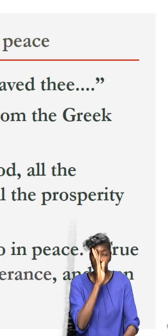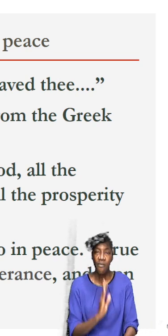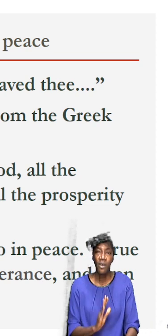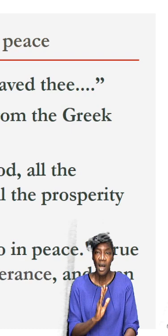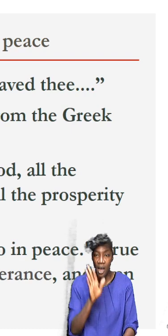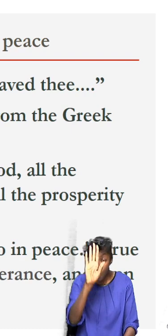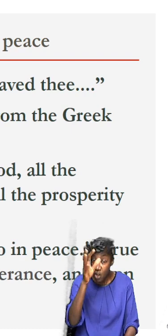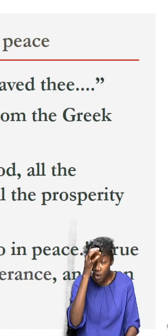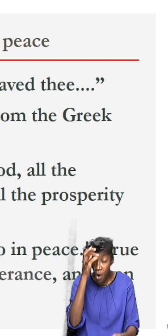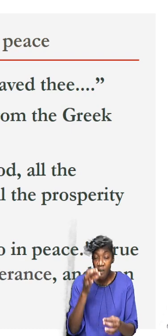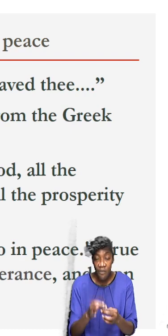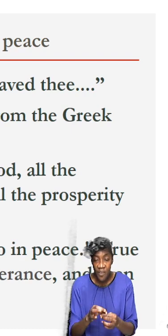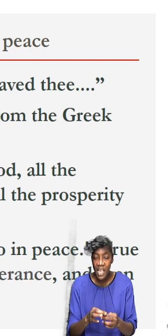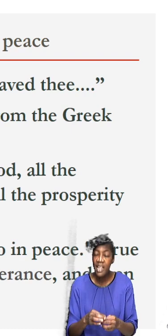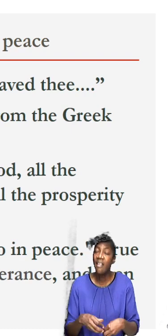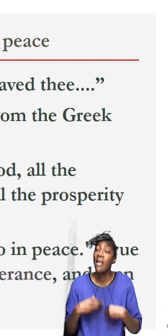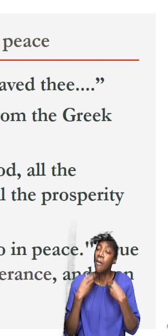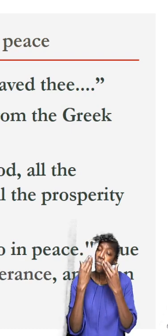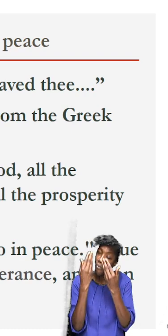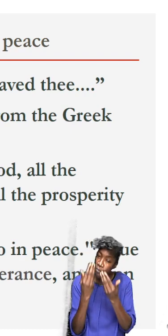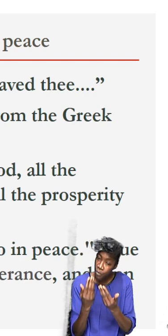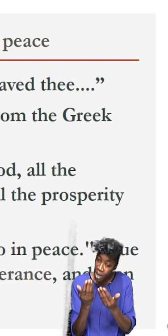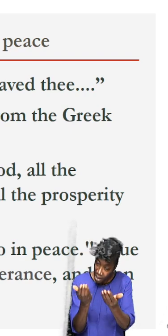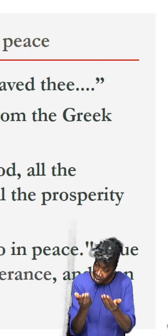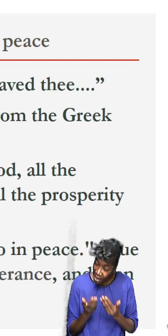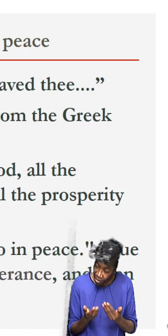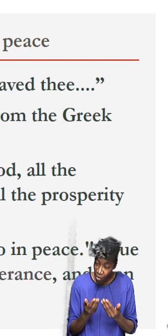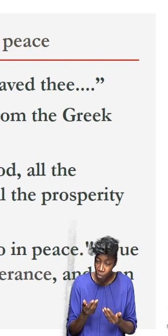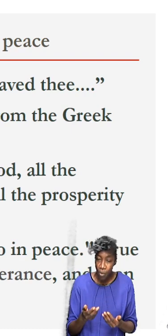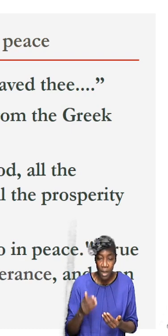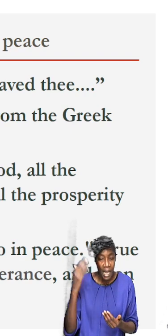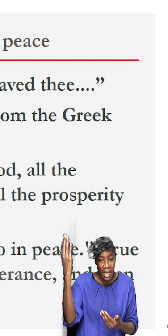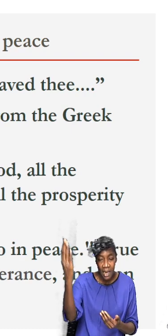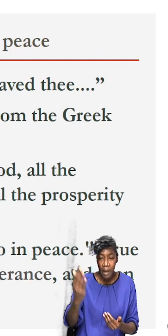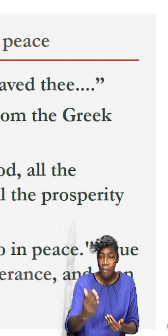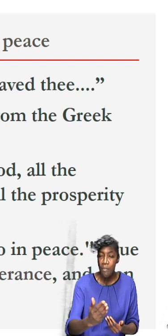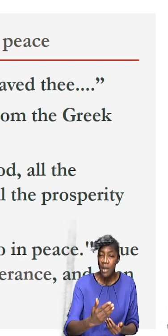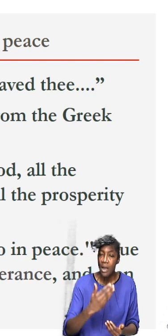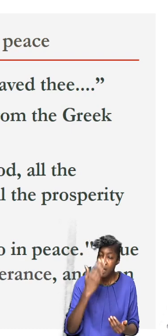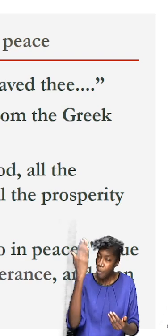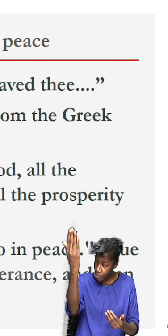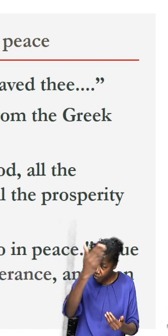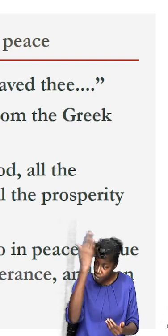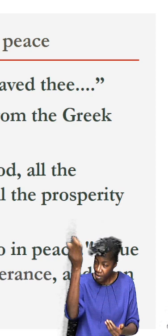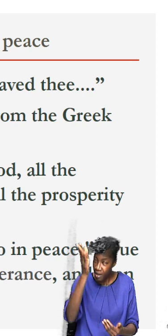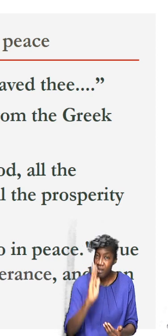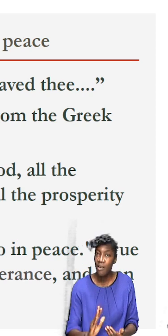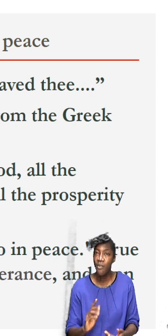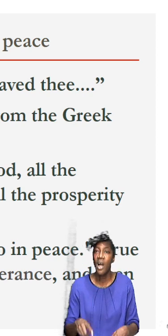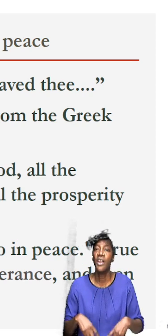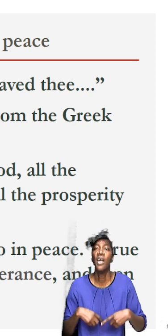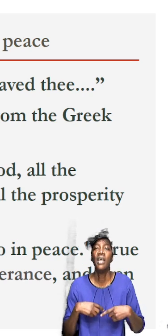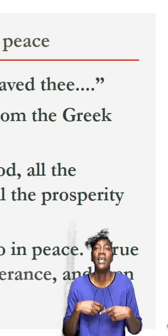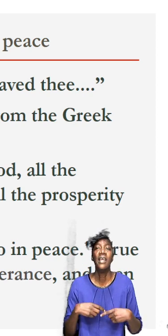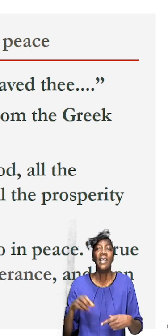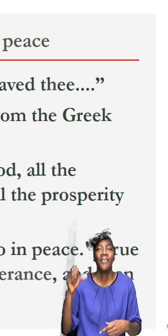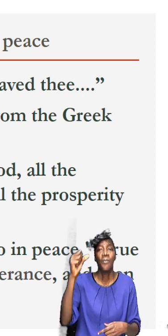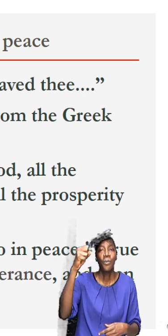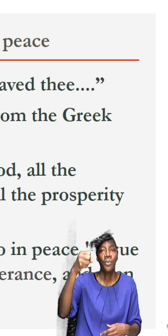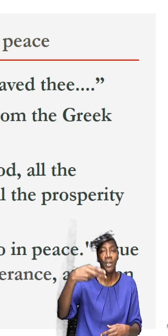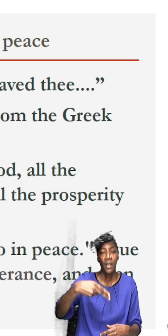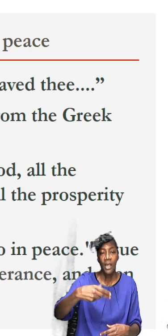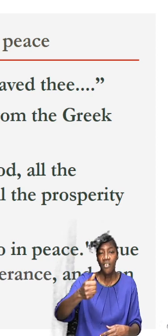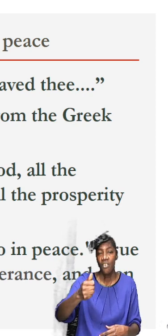by getting you into the presence of God. The last thing that Jesus said to the woman is shalom, or go in peace. Shalom can